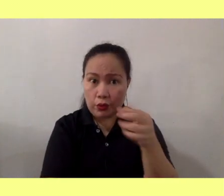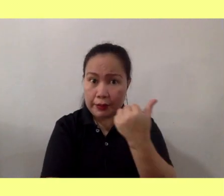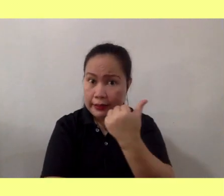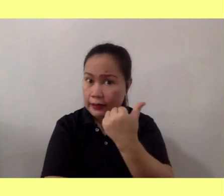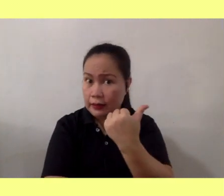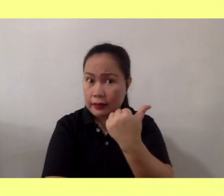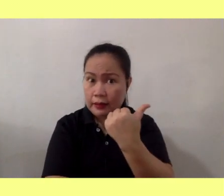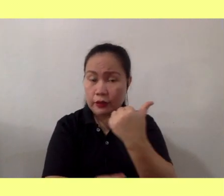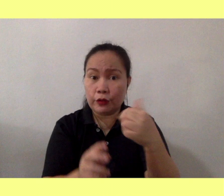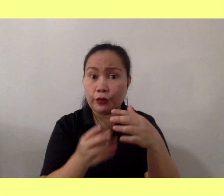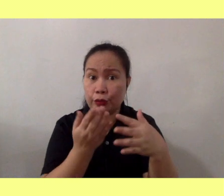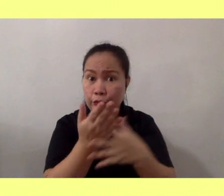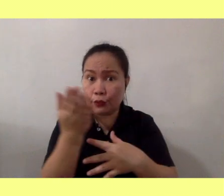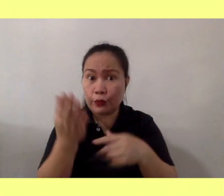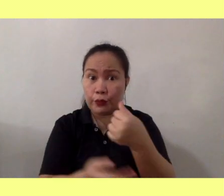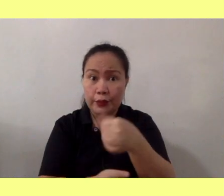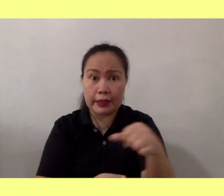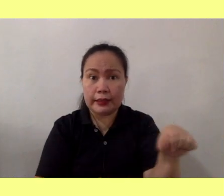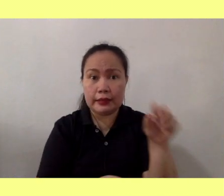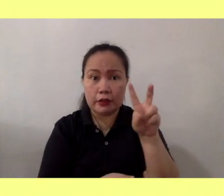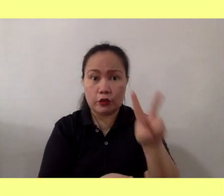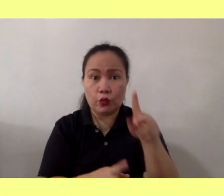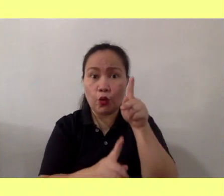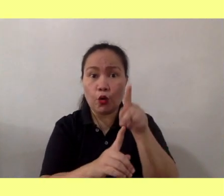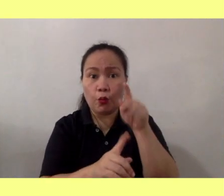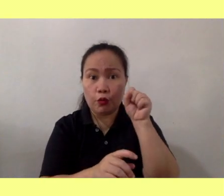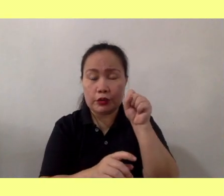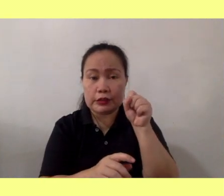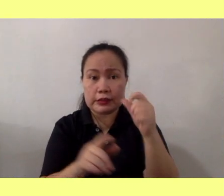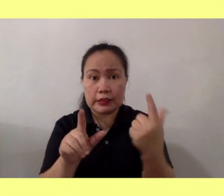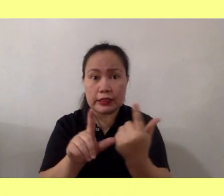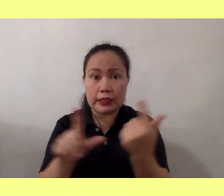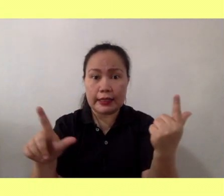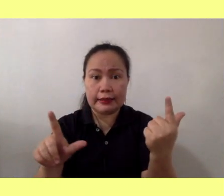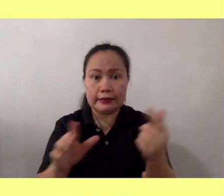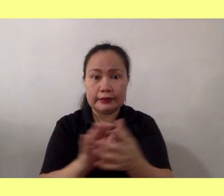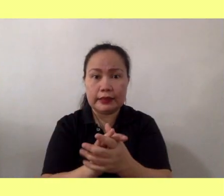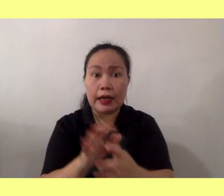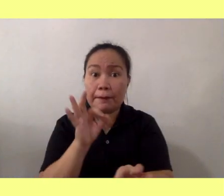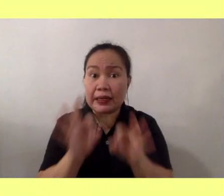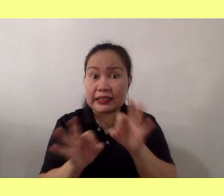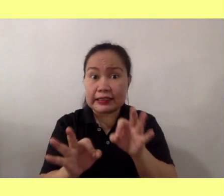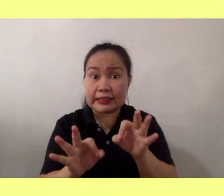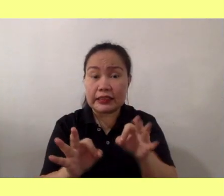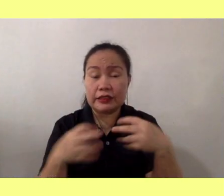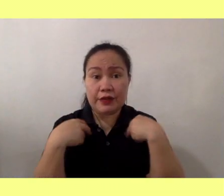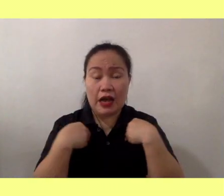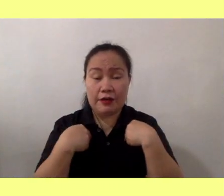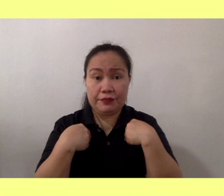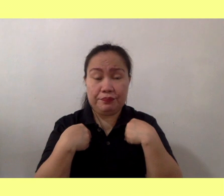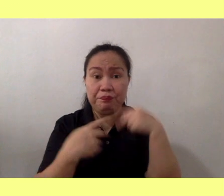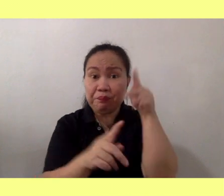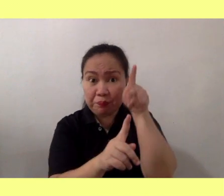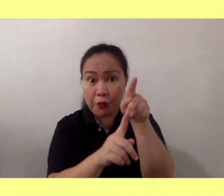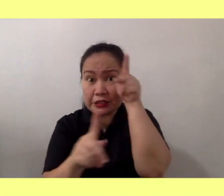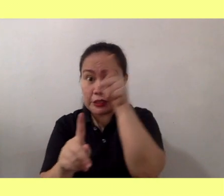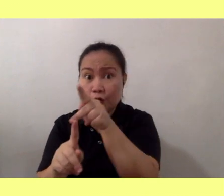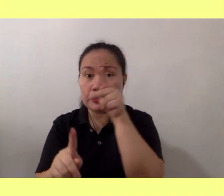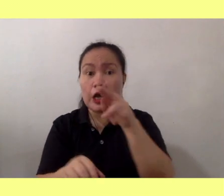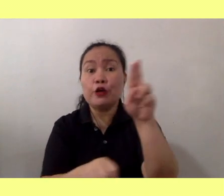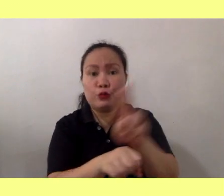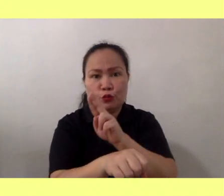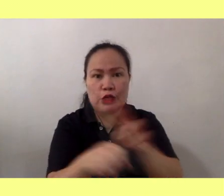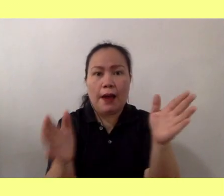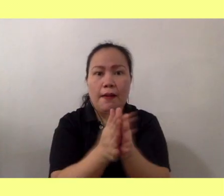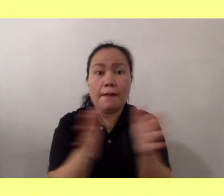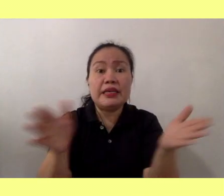a line. So, kapag 2 points naman sa line, ang gagamitin naman po natin ay capital letter. Bakit capital letter? Kasi point.